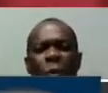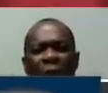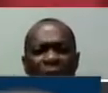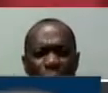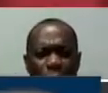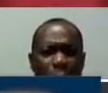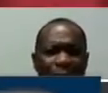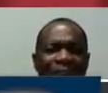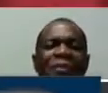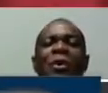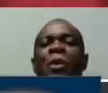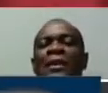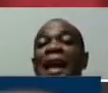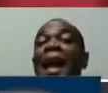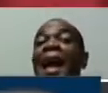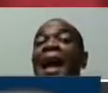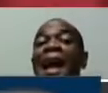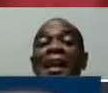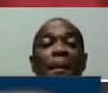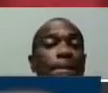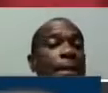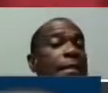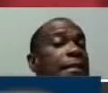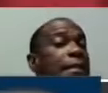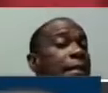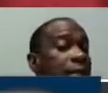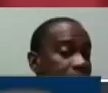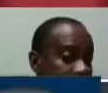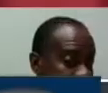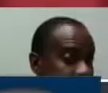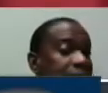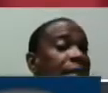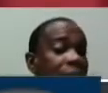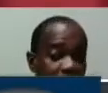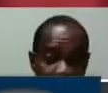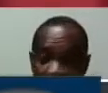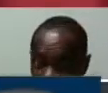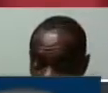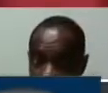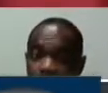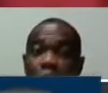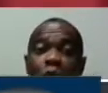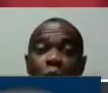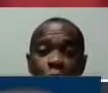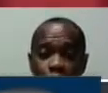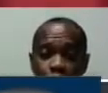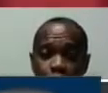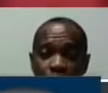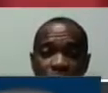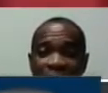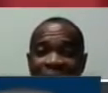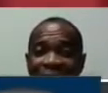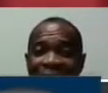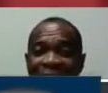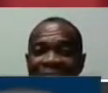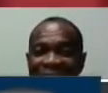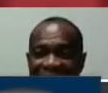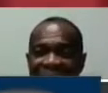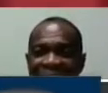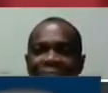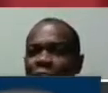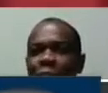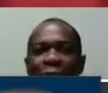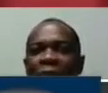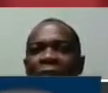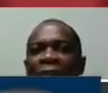you have instances with children between the ages of 12 and 18 who had no form of ID and, for example, wanted to